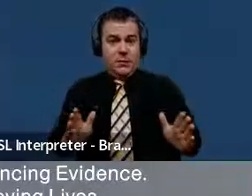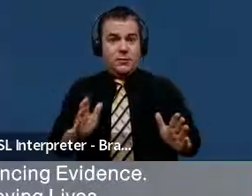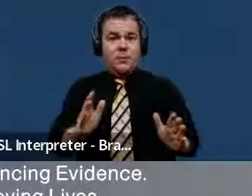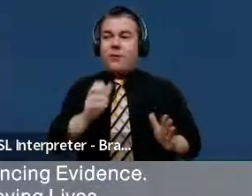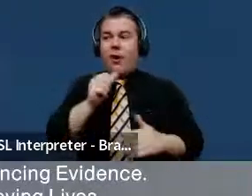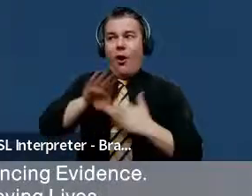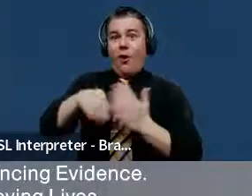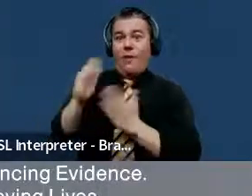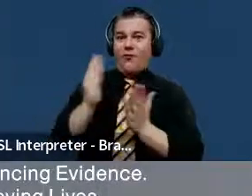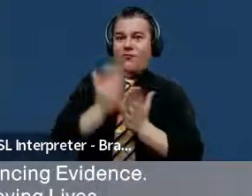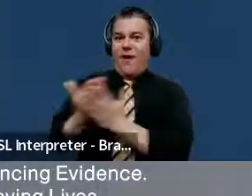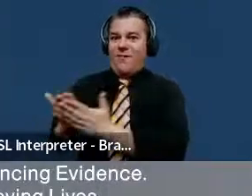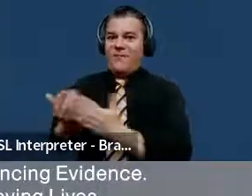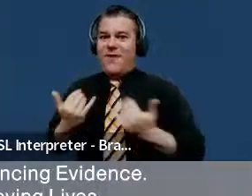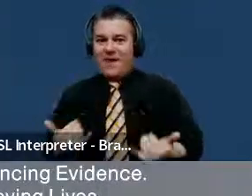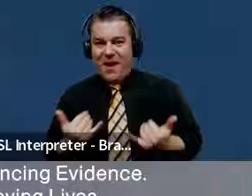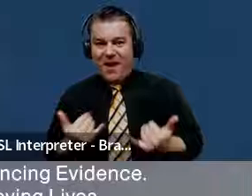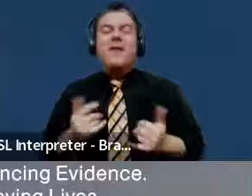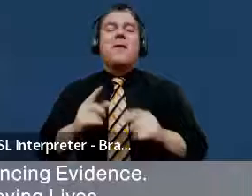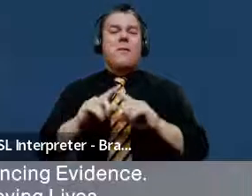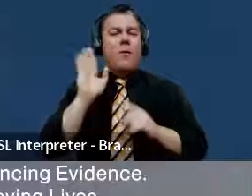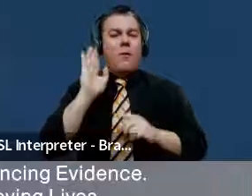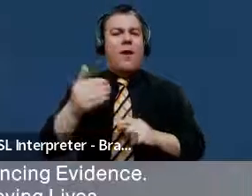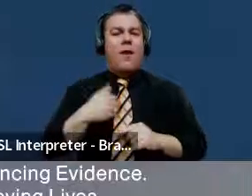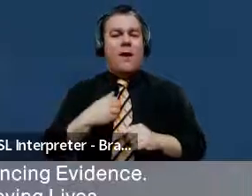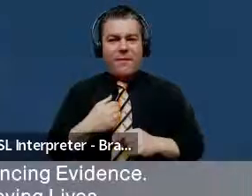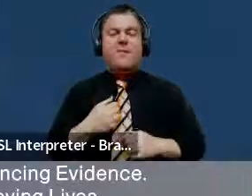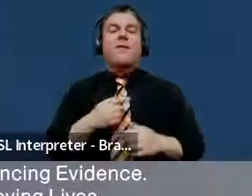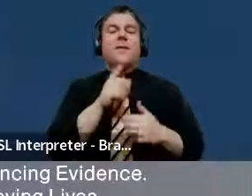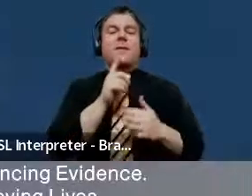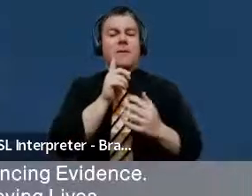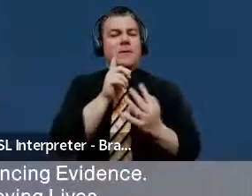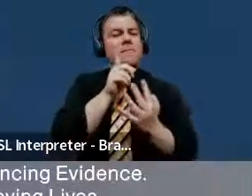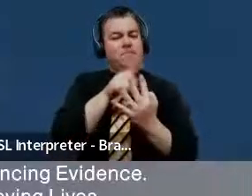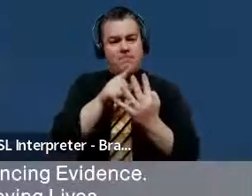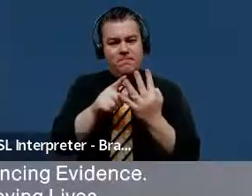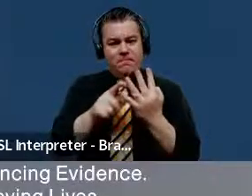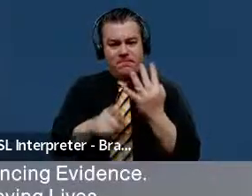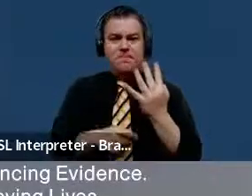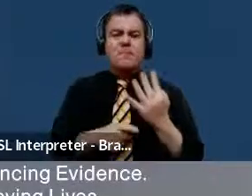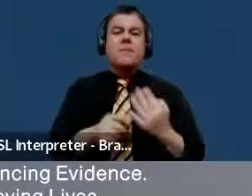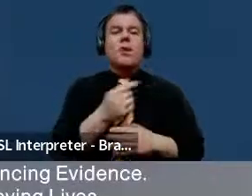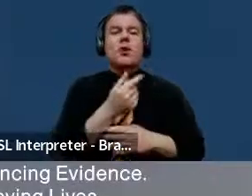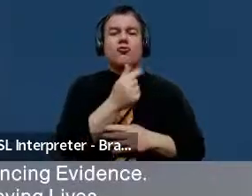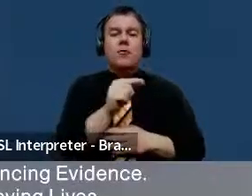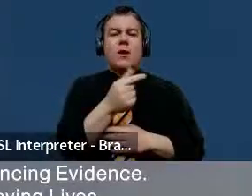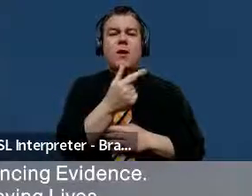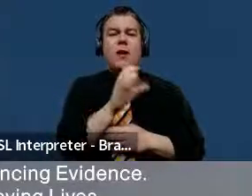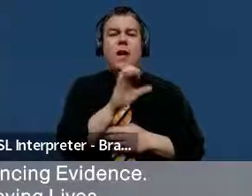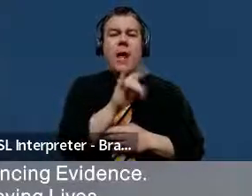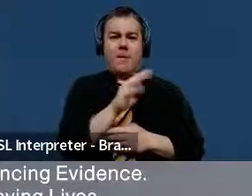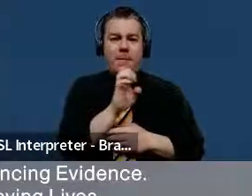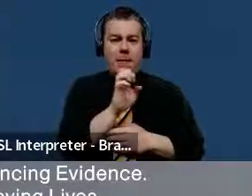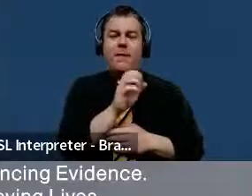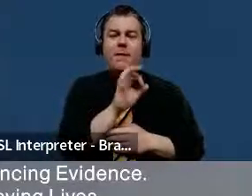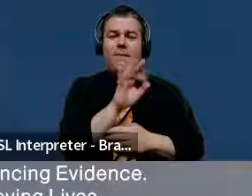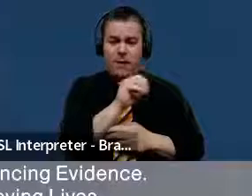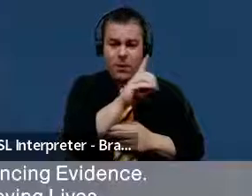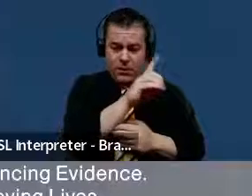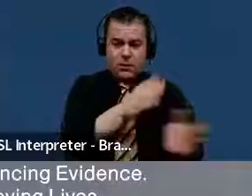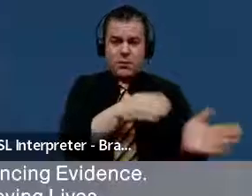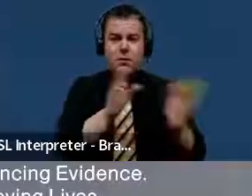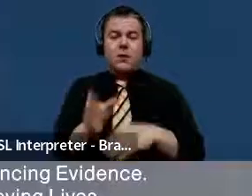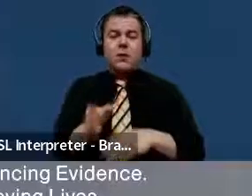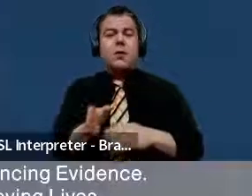at this point, but we will have Genta Conchi from the Green Climate Fund during the panel. We have Henry